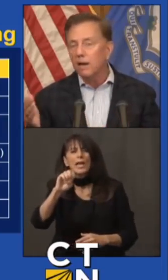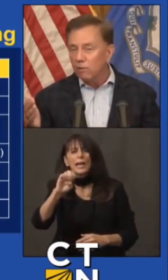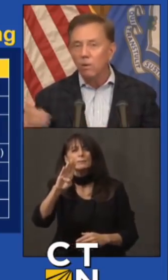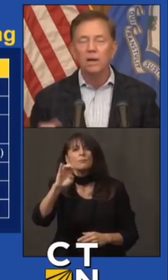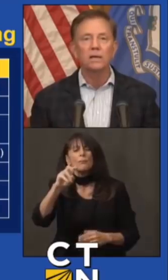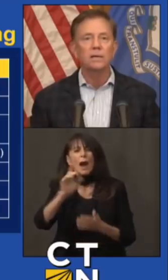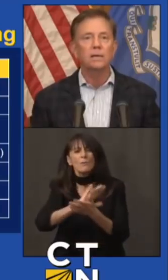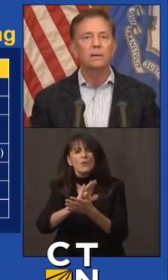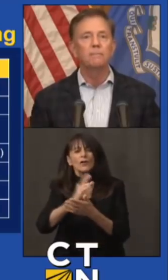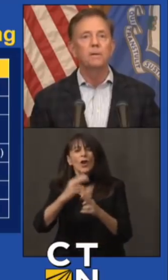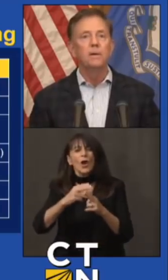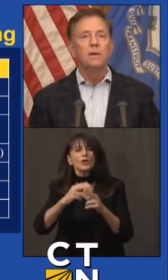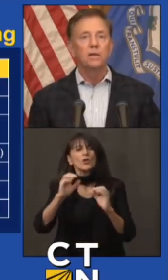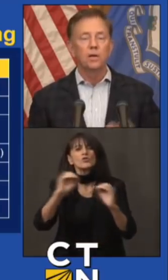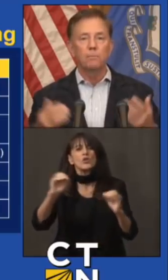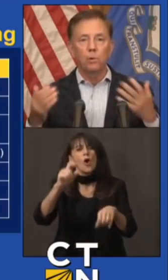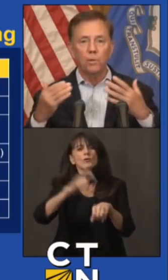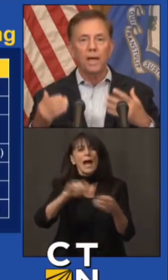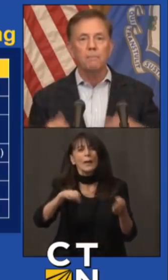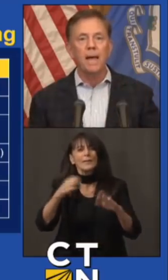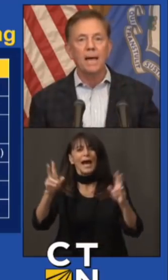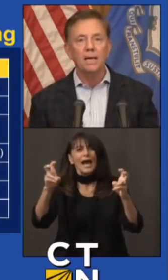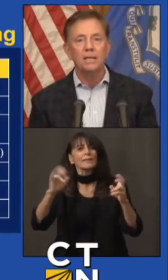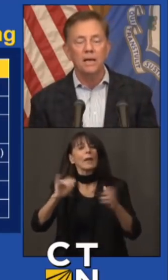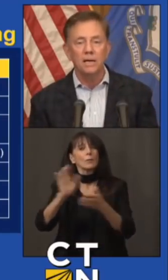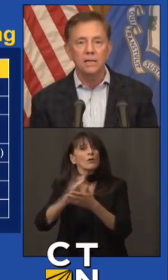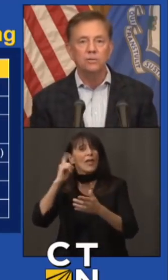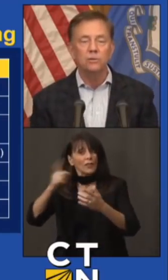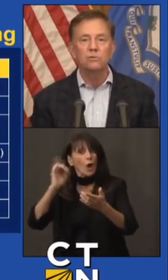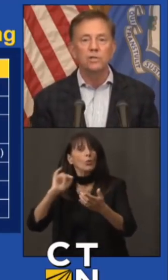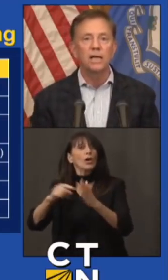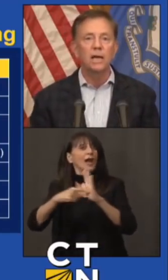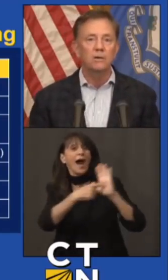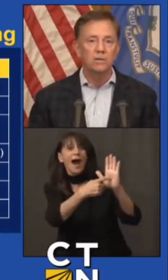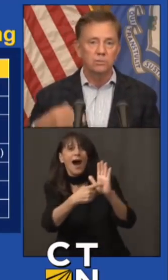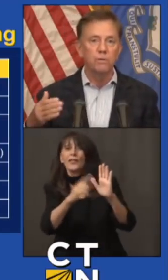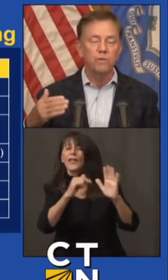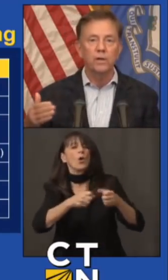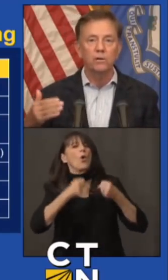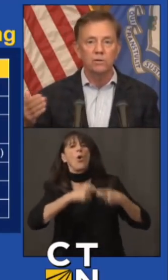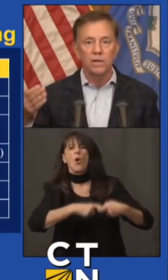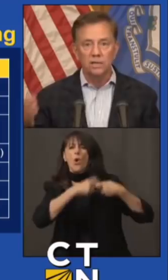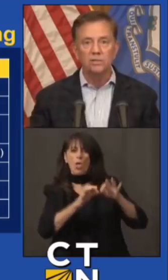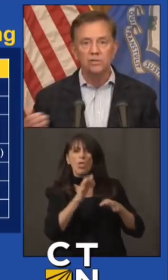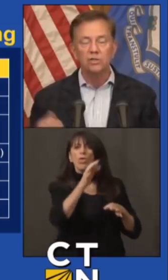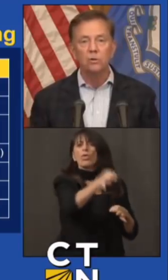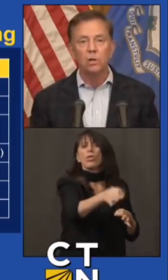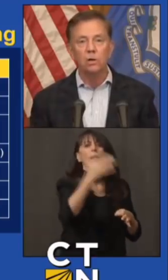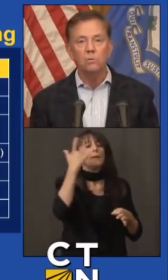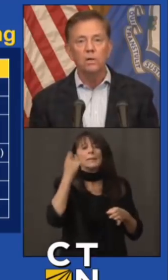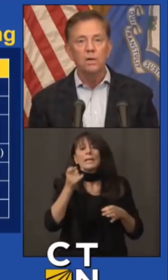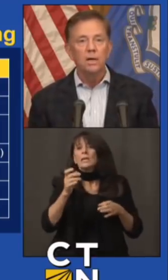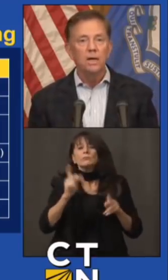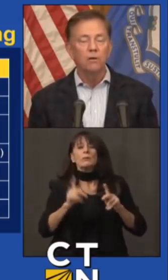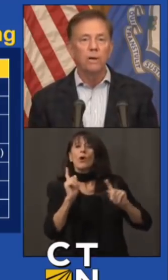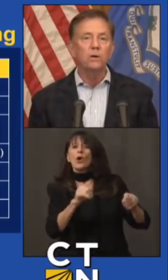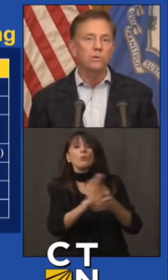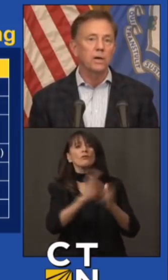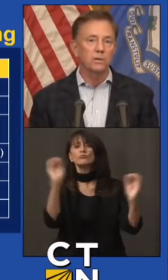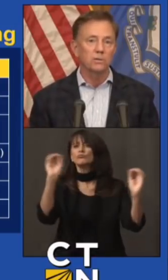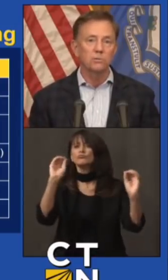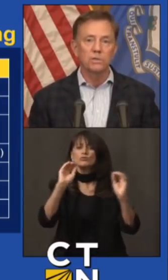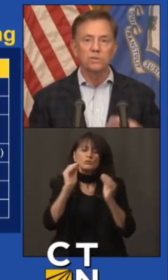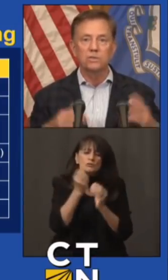Die, ironic, they're going to pull that back and not introduce it now because movie theater attendance is so low. And